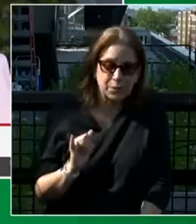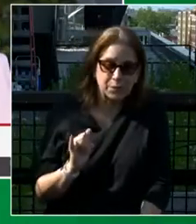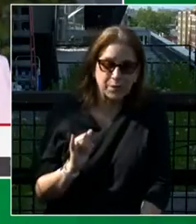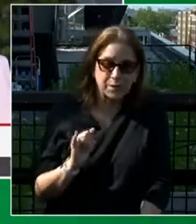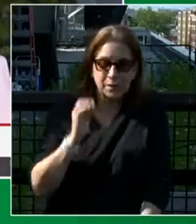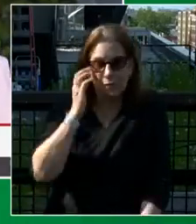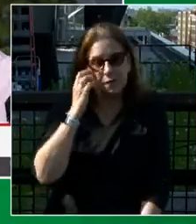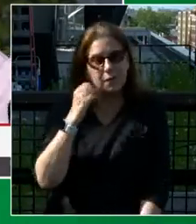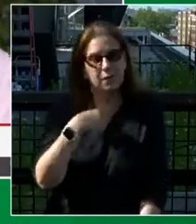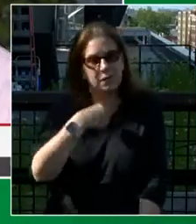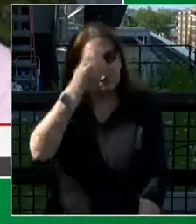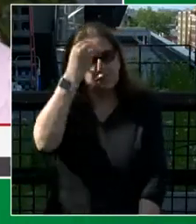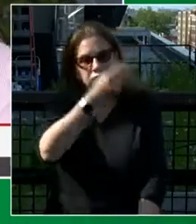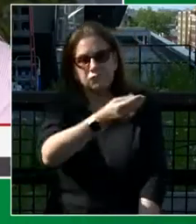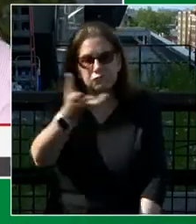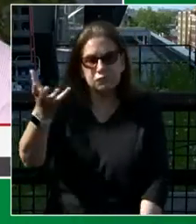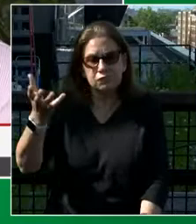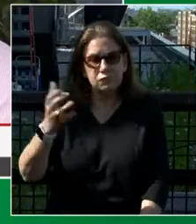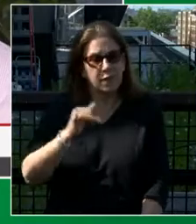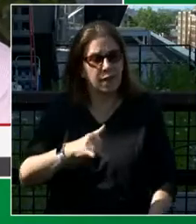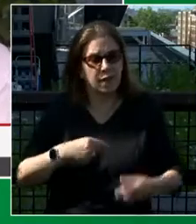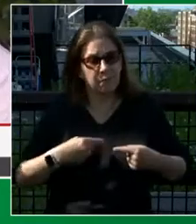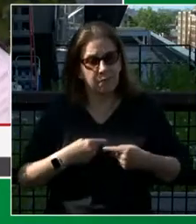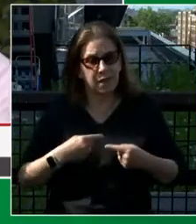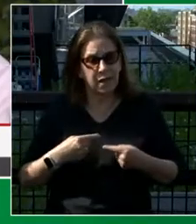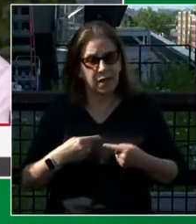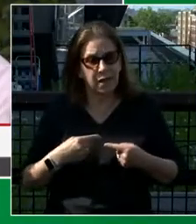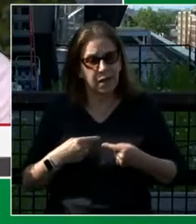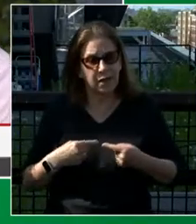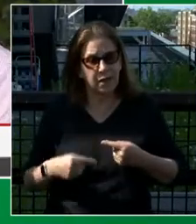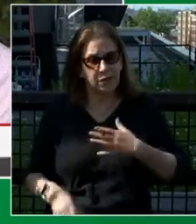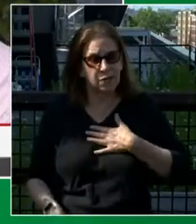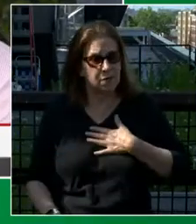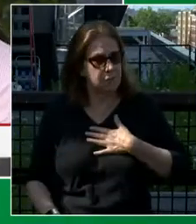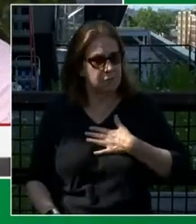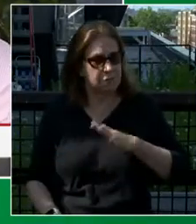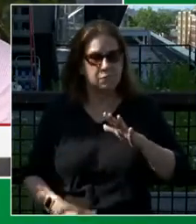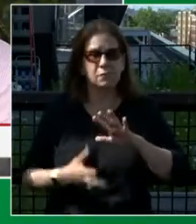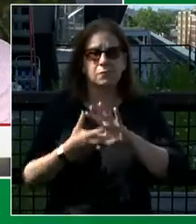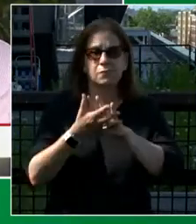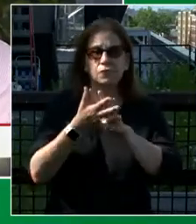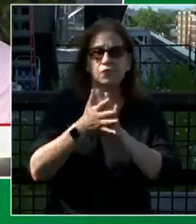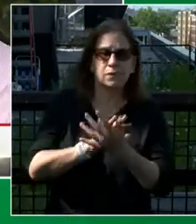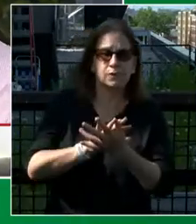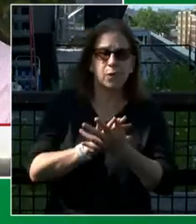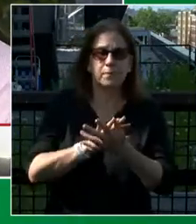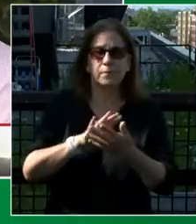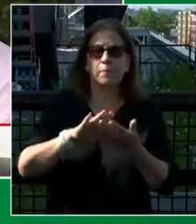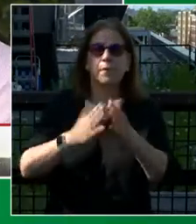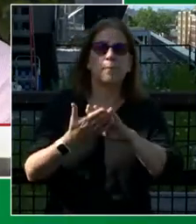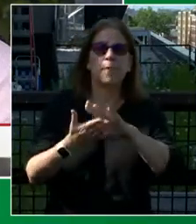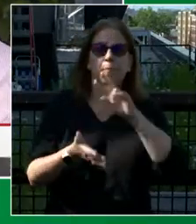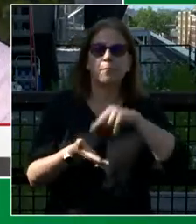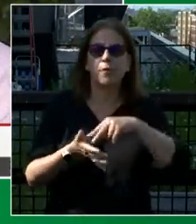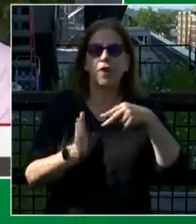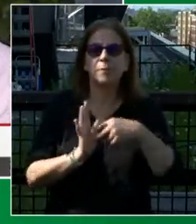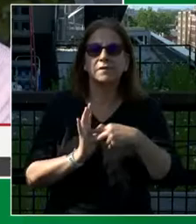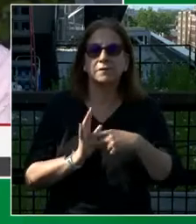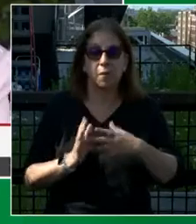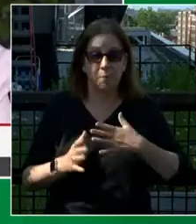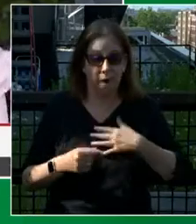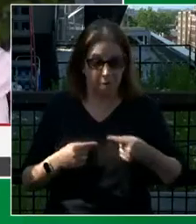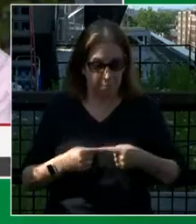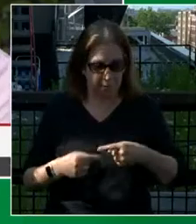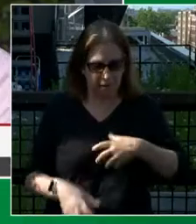that pain into purpose. And when I did that, that's when I could really concentrate on